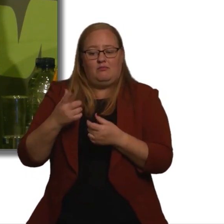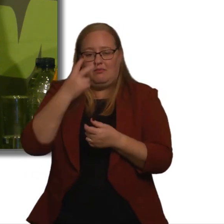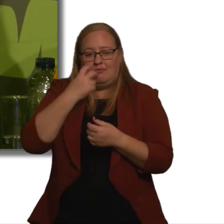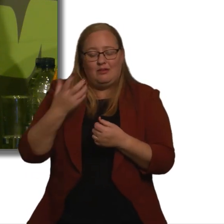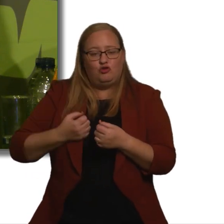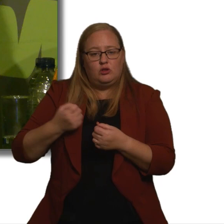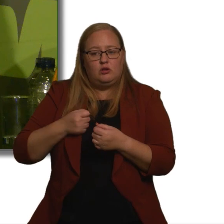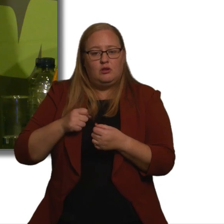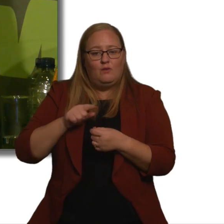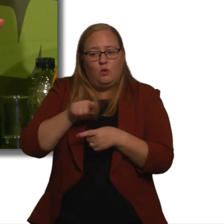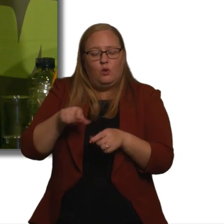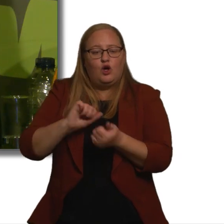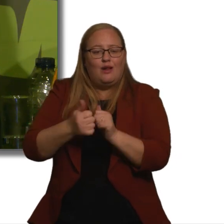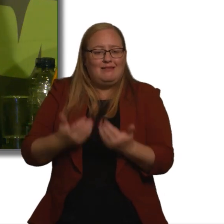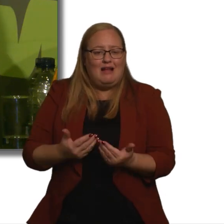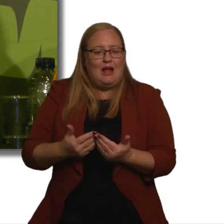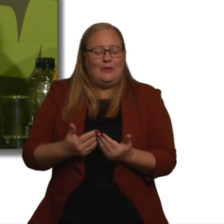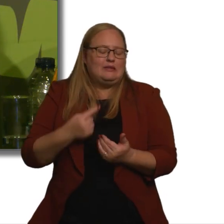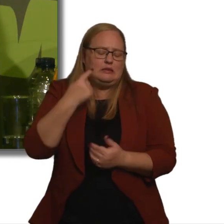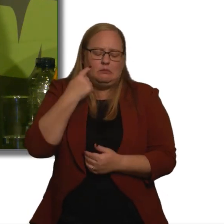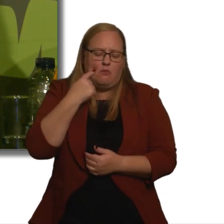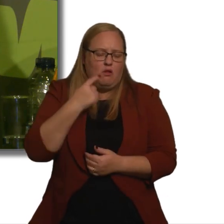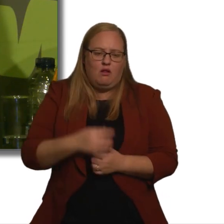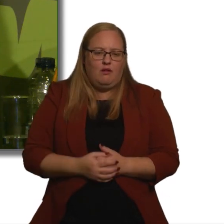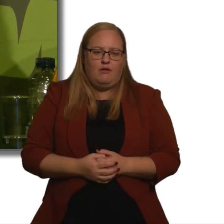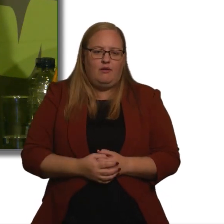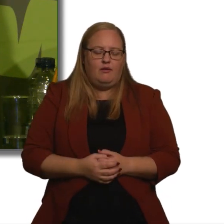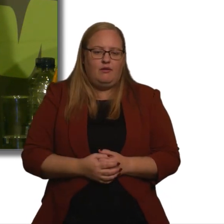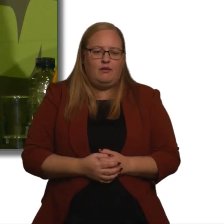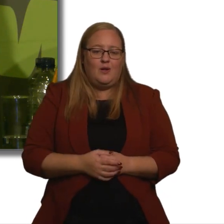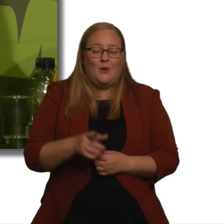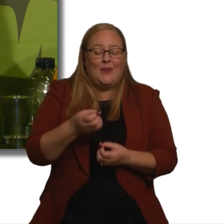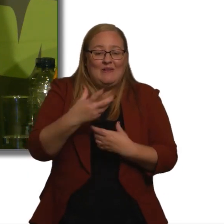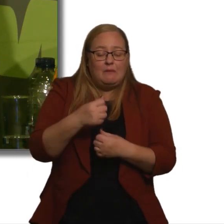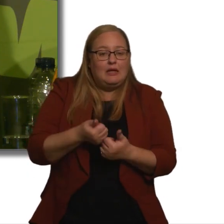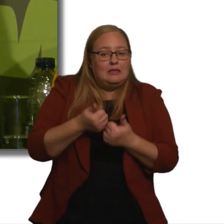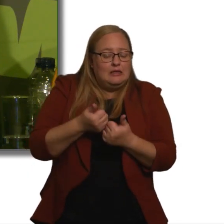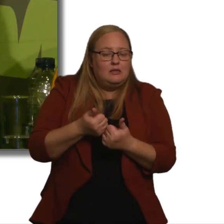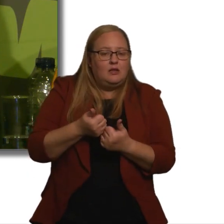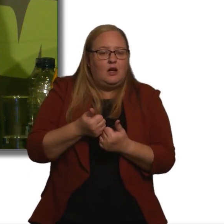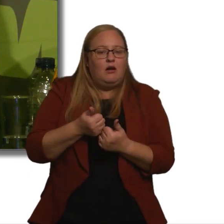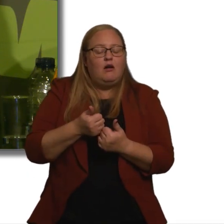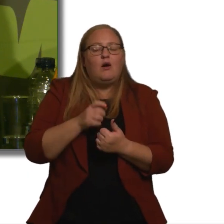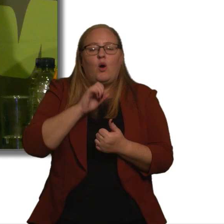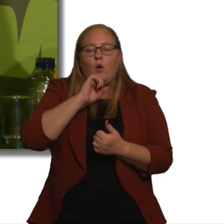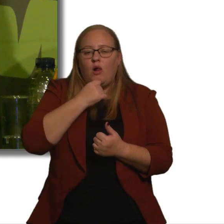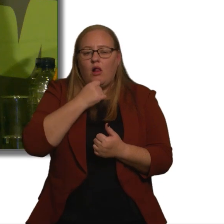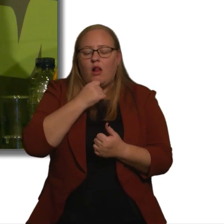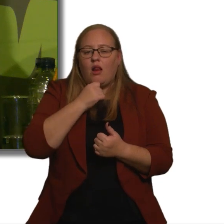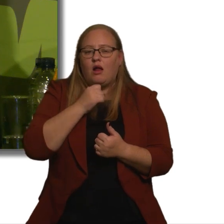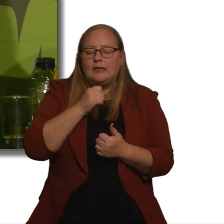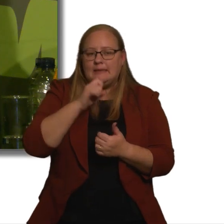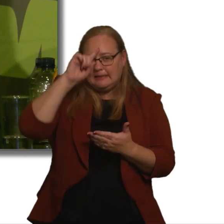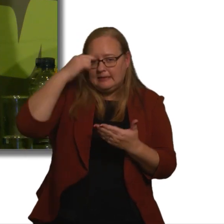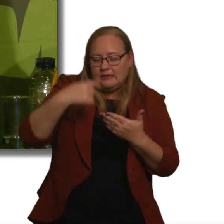colleagues. We're actually, this is really good feedback, and what I'd suggest going forward is we look at a number of options that